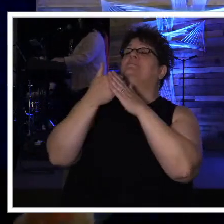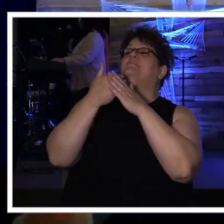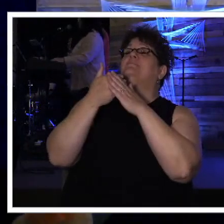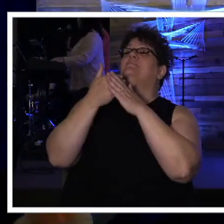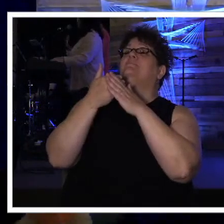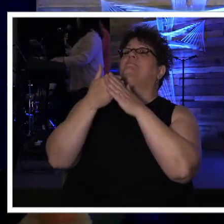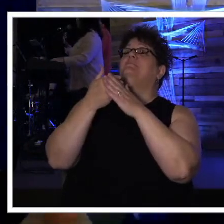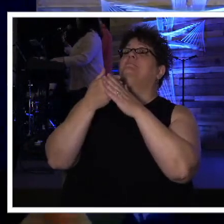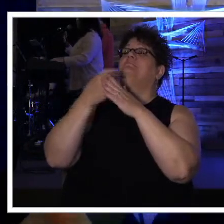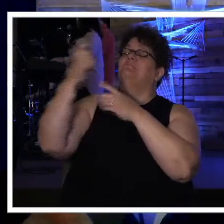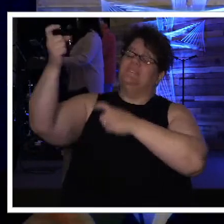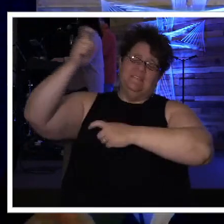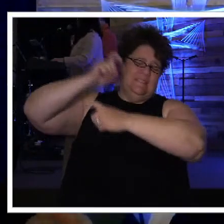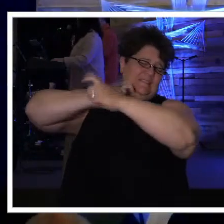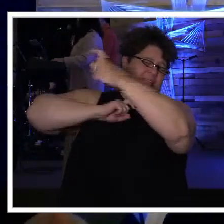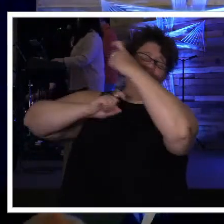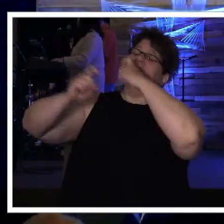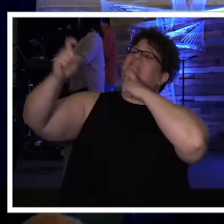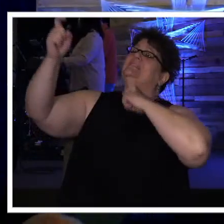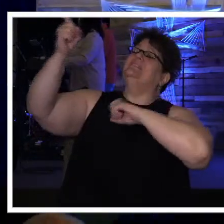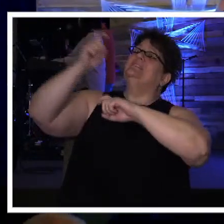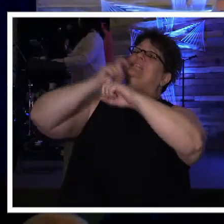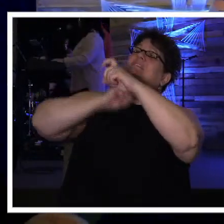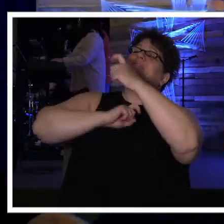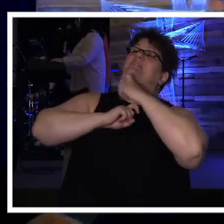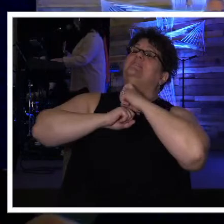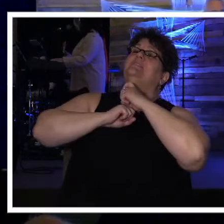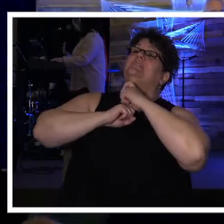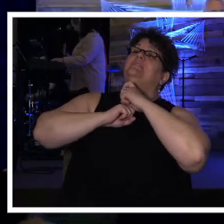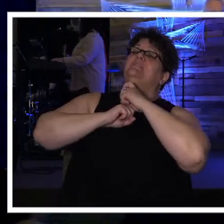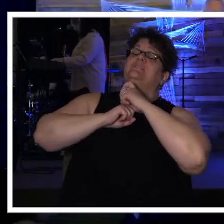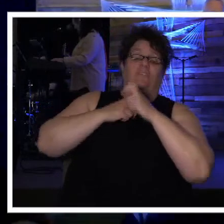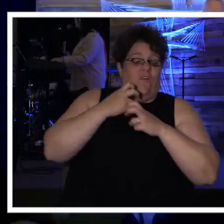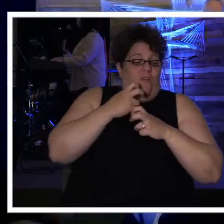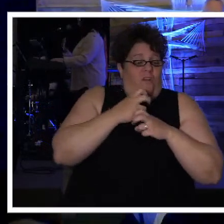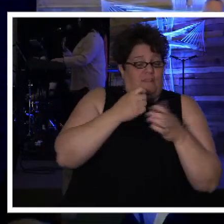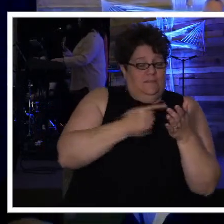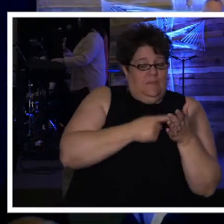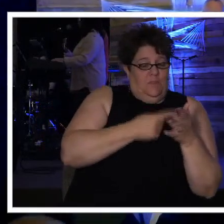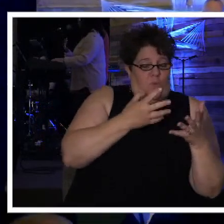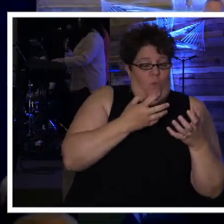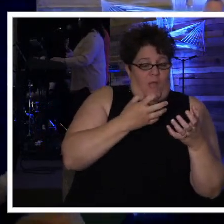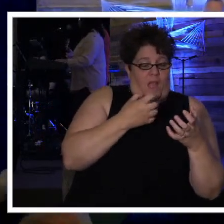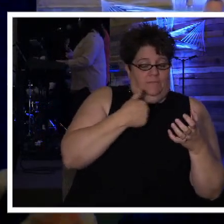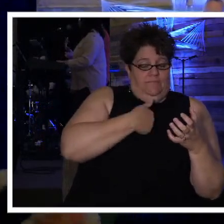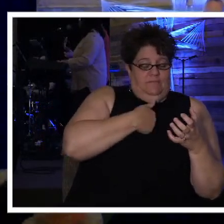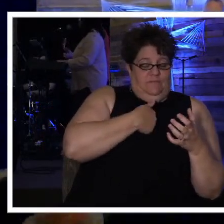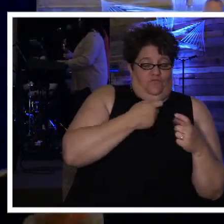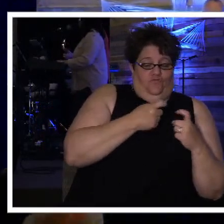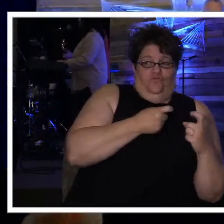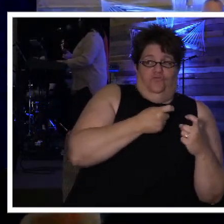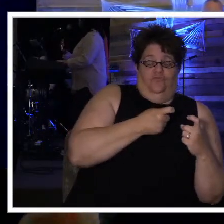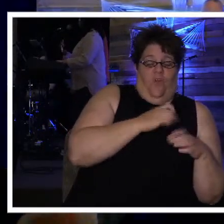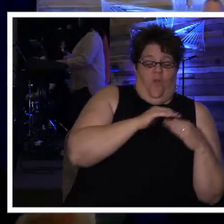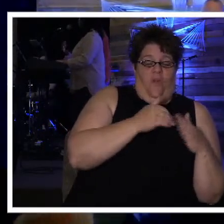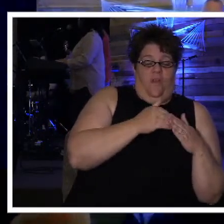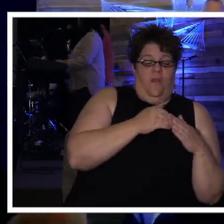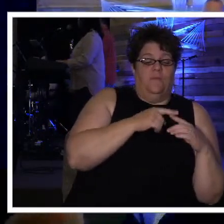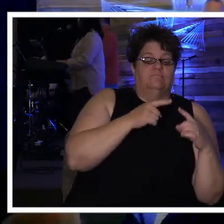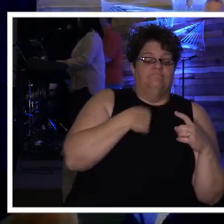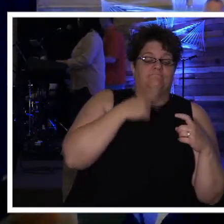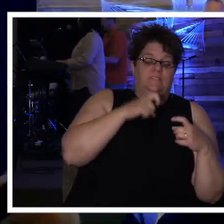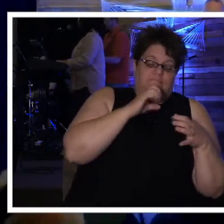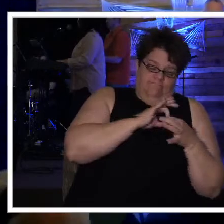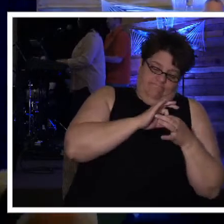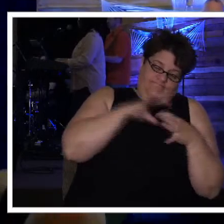our life. But it's so hard sometimes because we want to control it all. But as we release, only then can